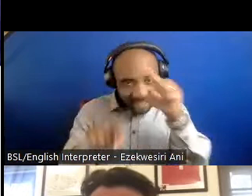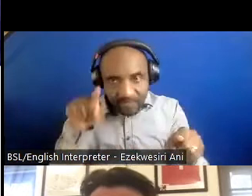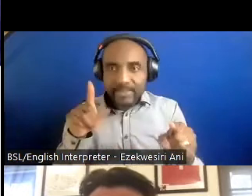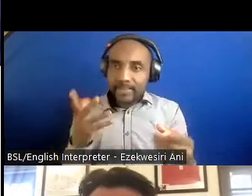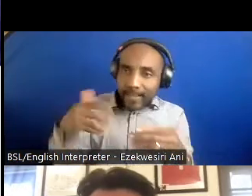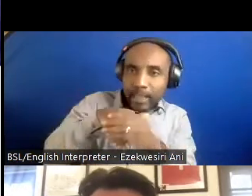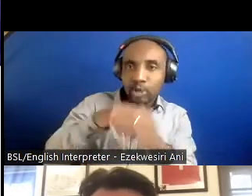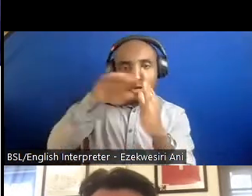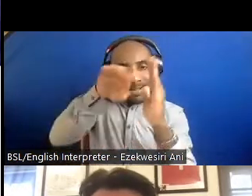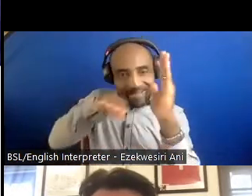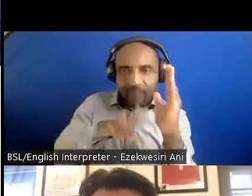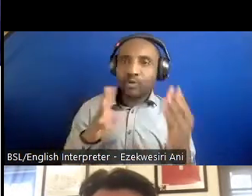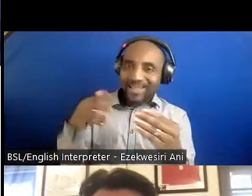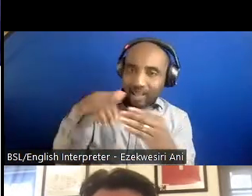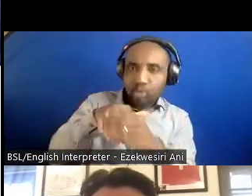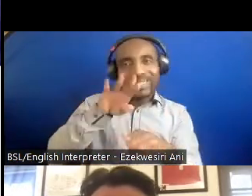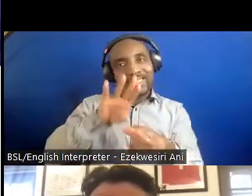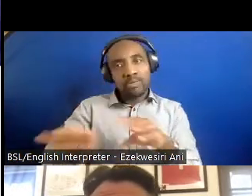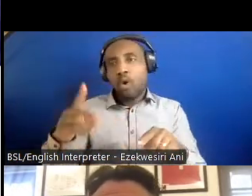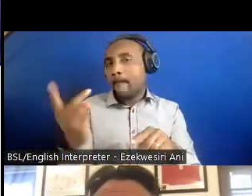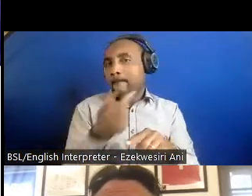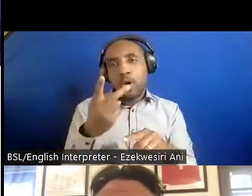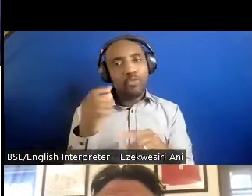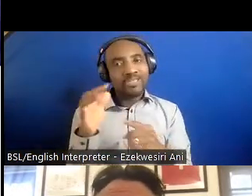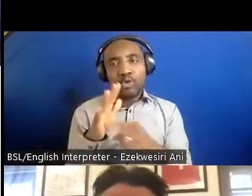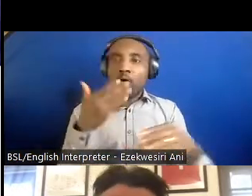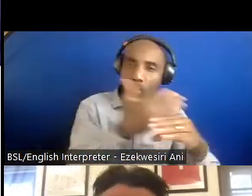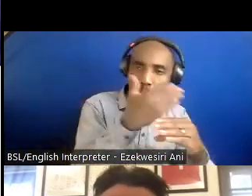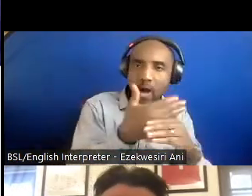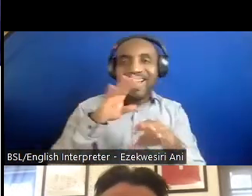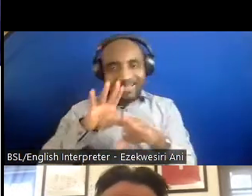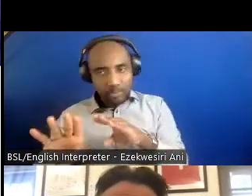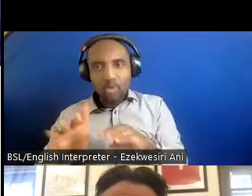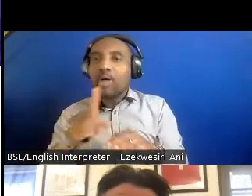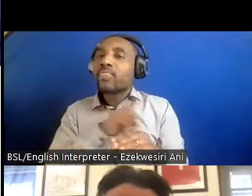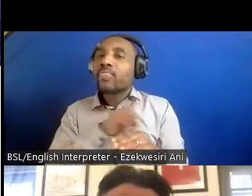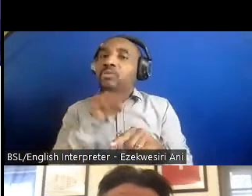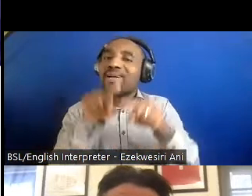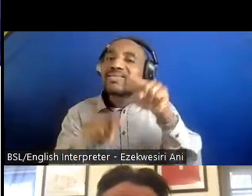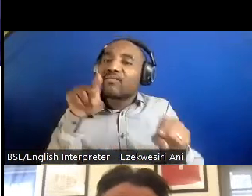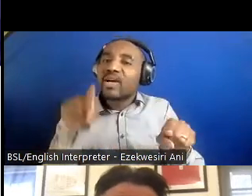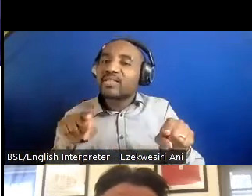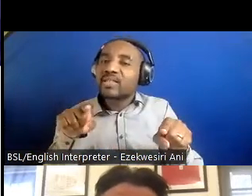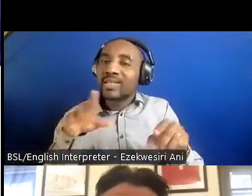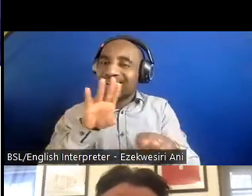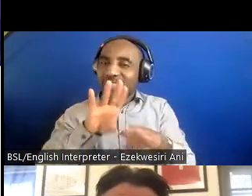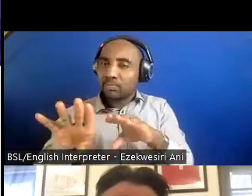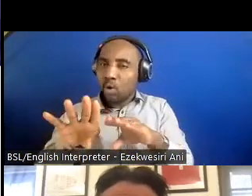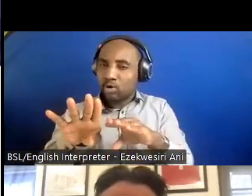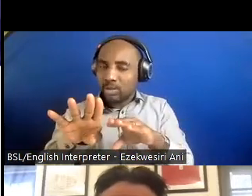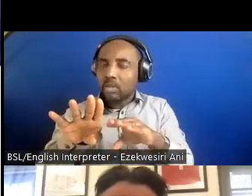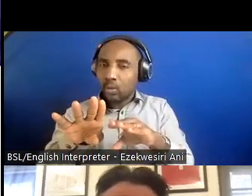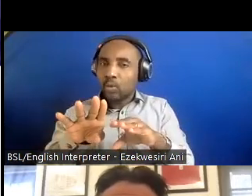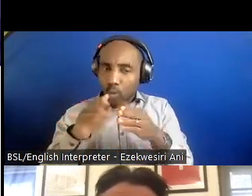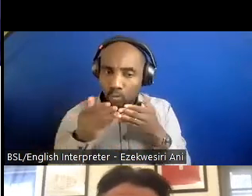all levels of sport. And that's why we're looking at diversity across the whole of the sports sector. We want